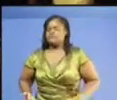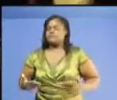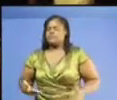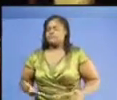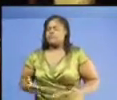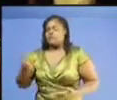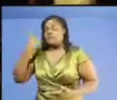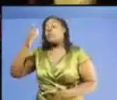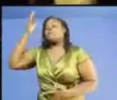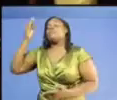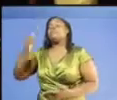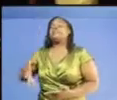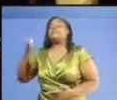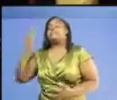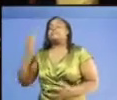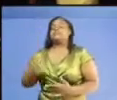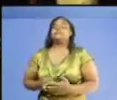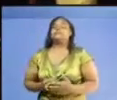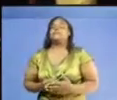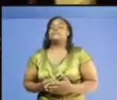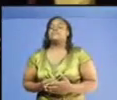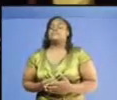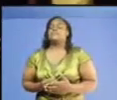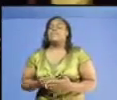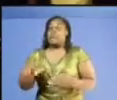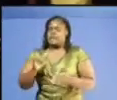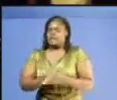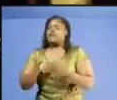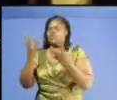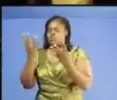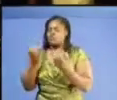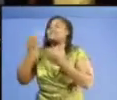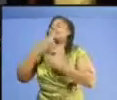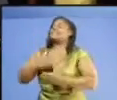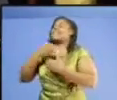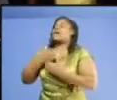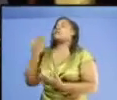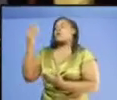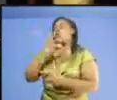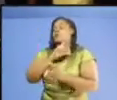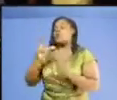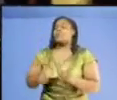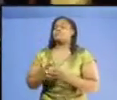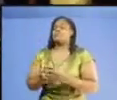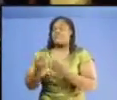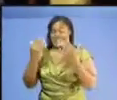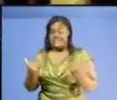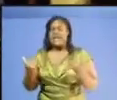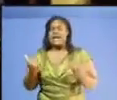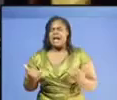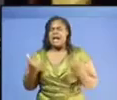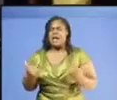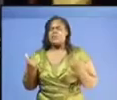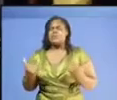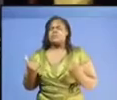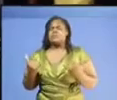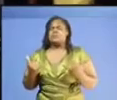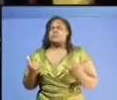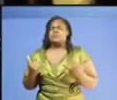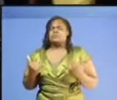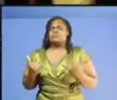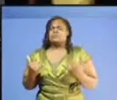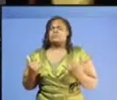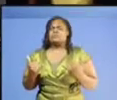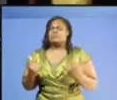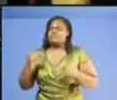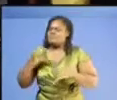for the preaching that you want done. This moment needs more than a sinner